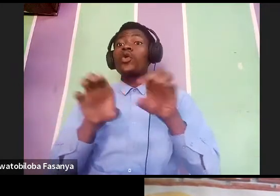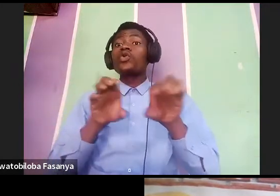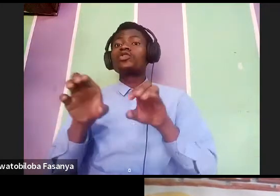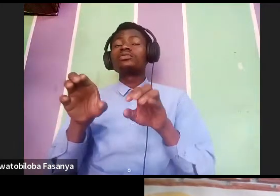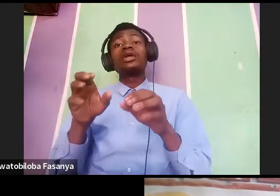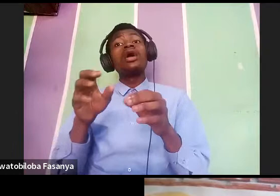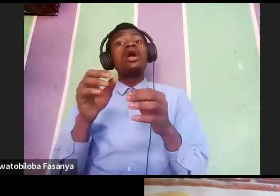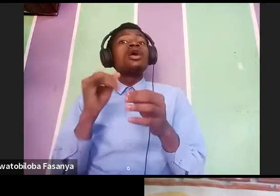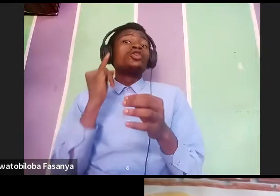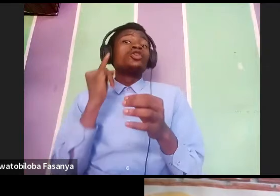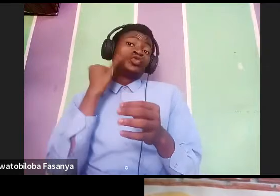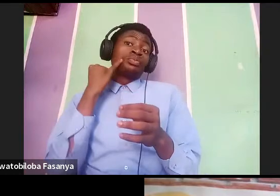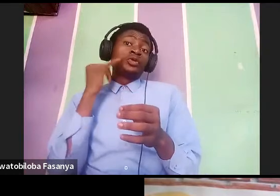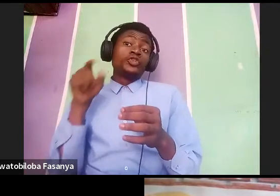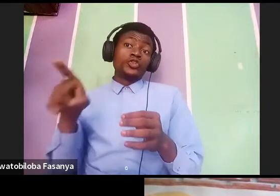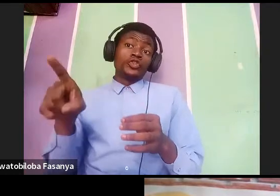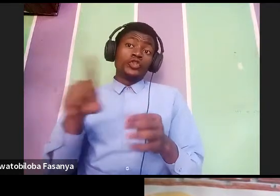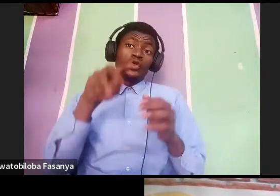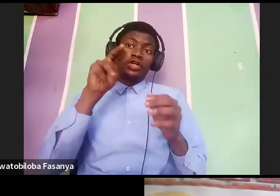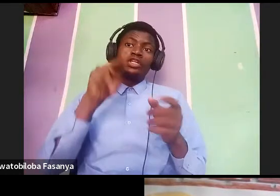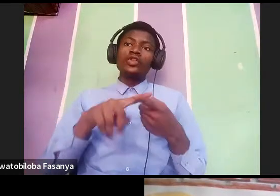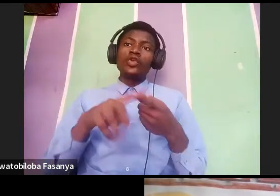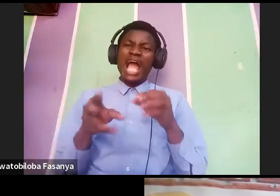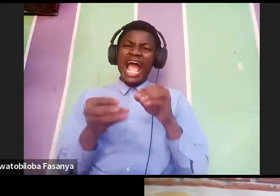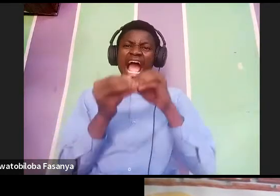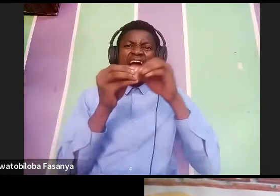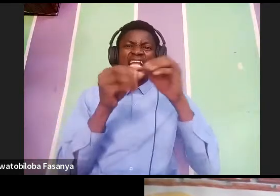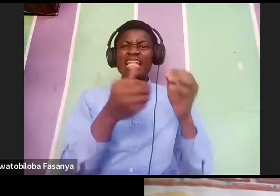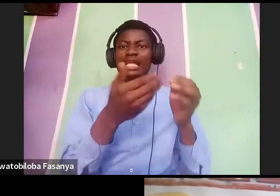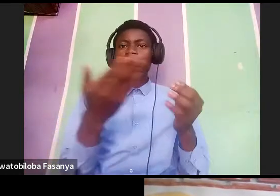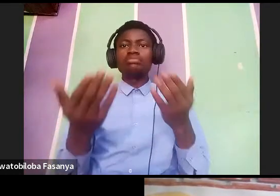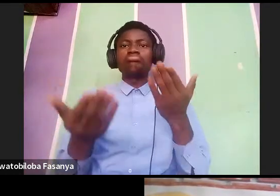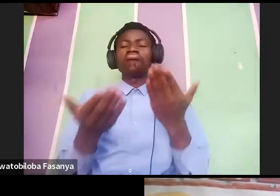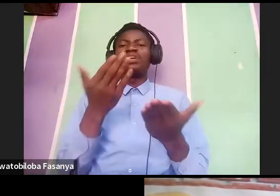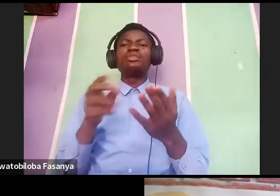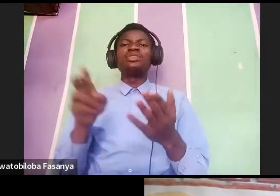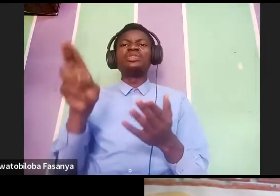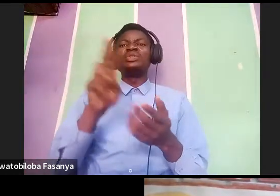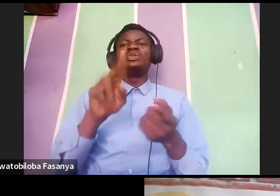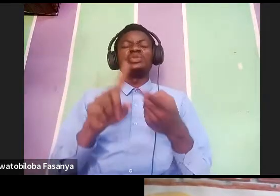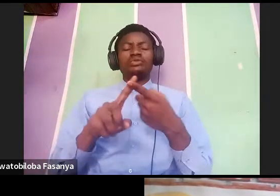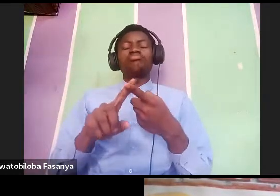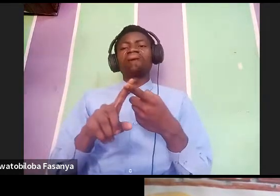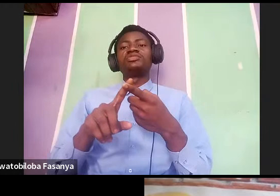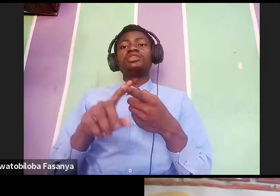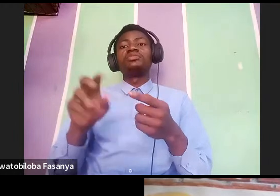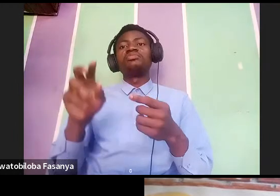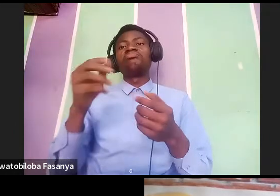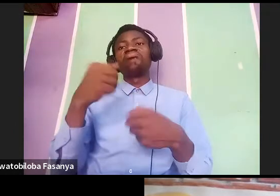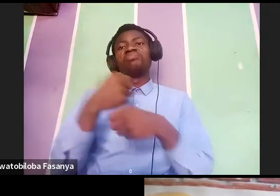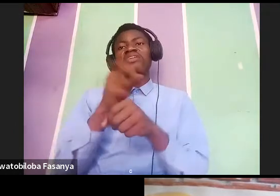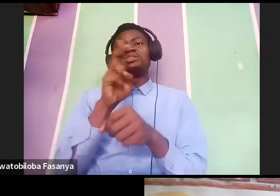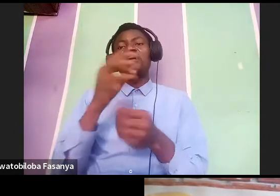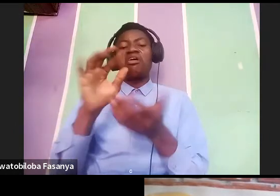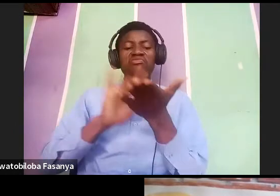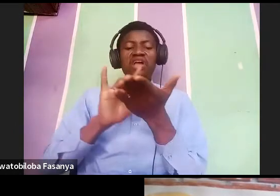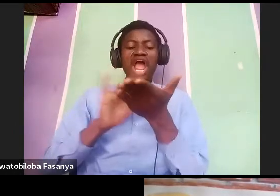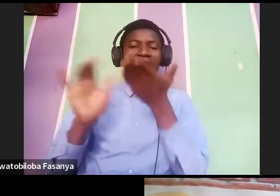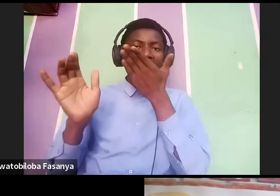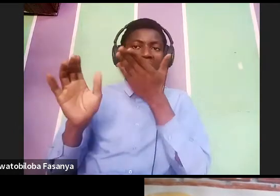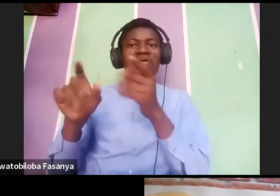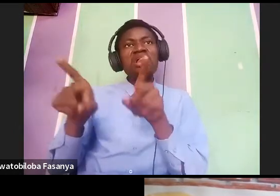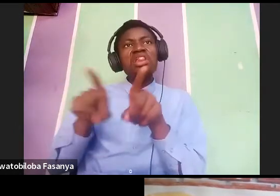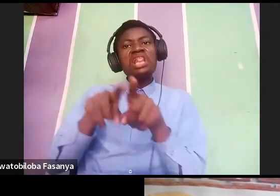else to that, then maybe you just make use of medications, painkillers, paracetamol, or the non-steroidal